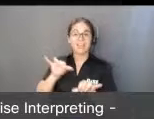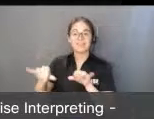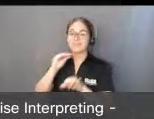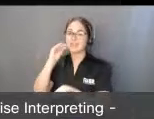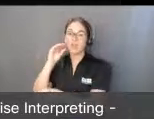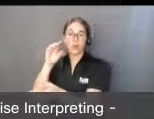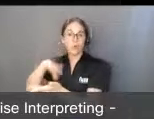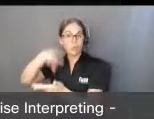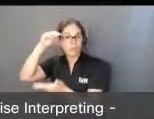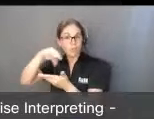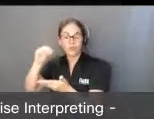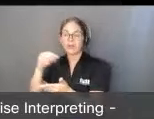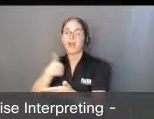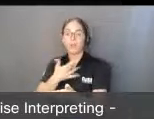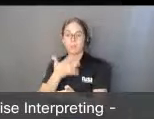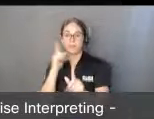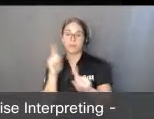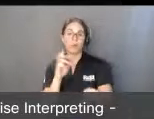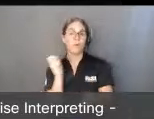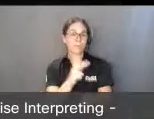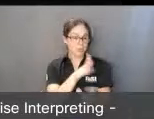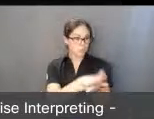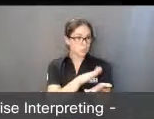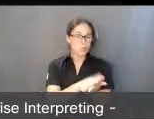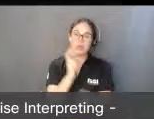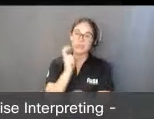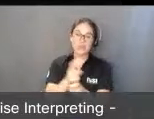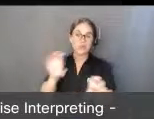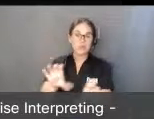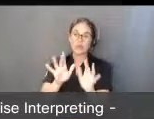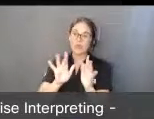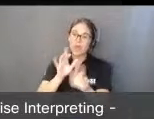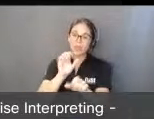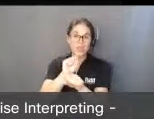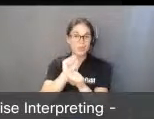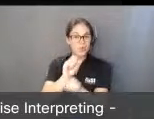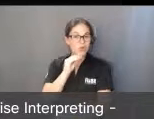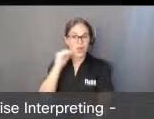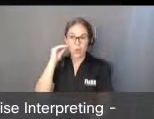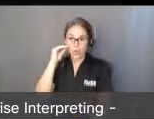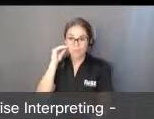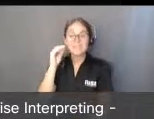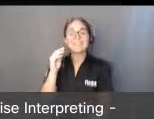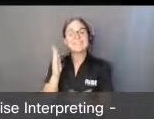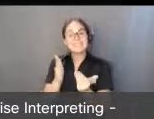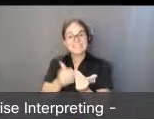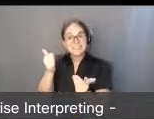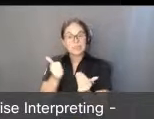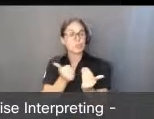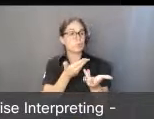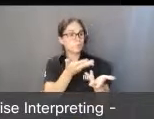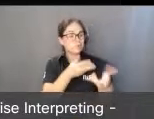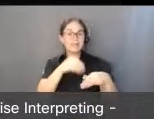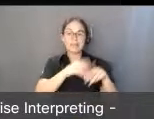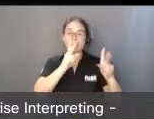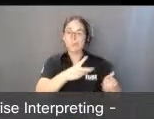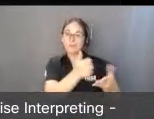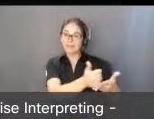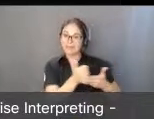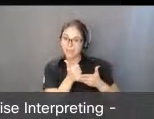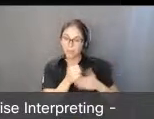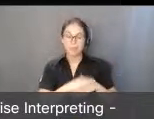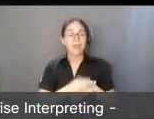class. It's hard to complete online work when you're on your own. It's not as easy as having someone help you in person. I know that going back to